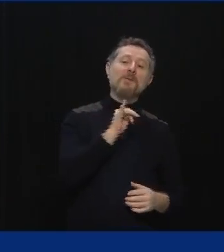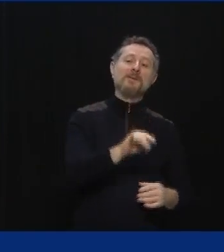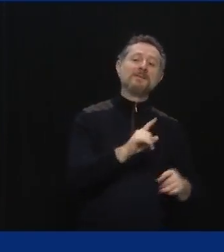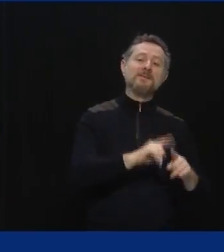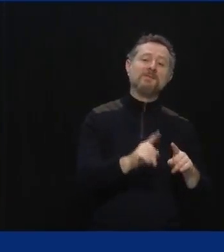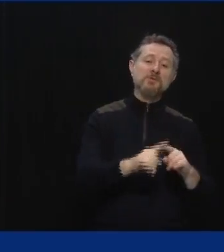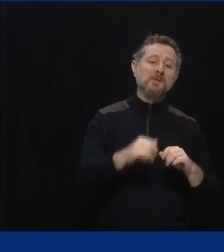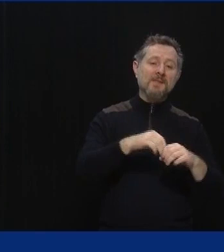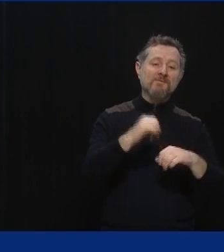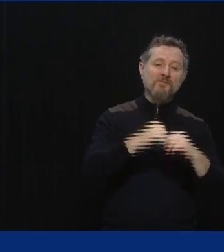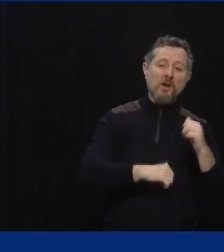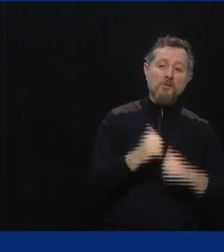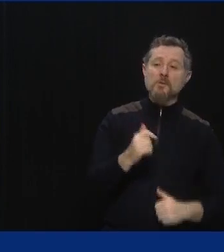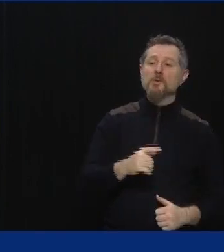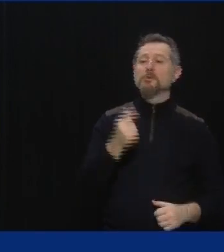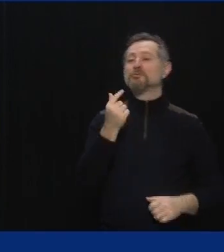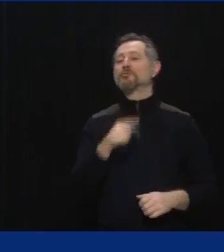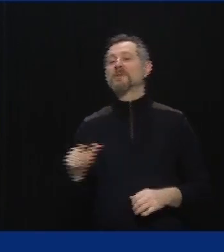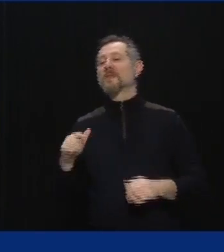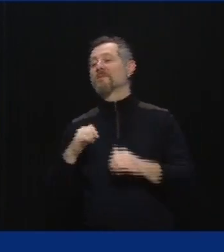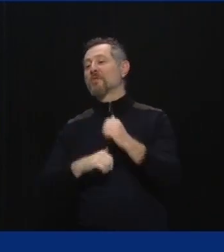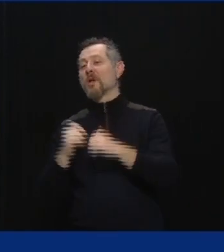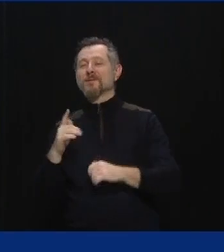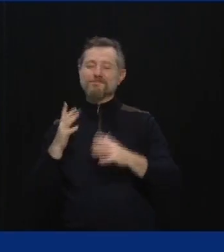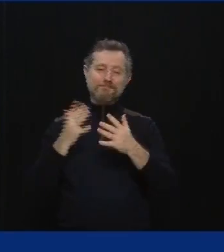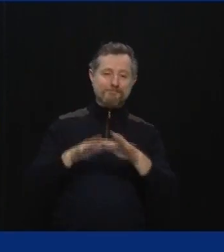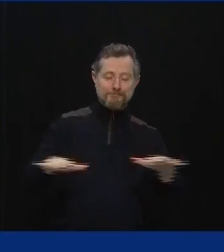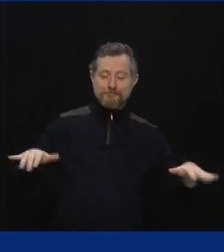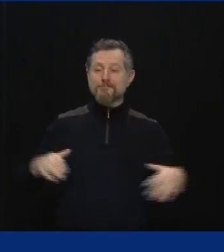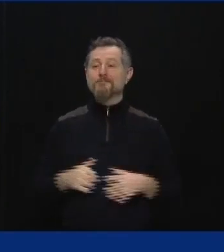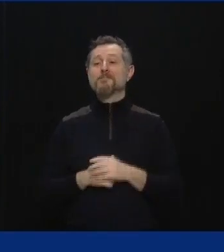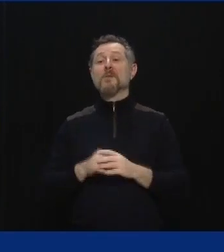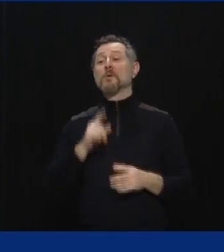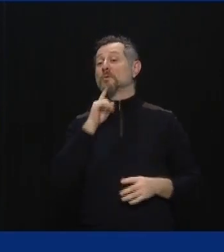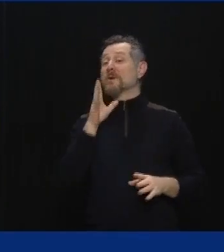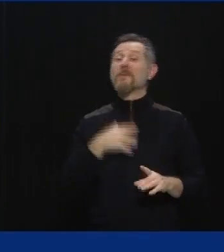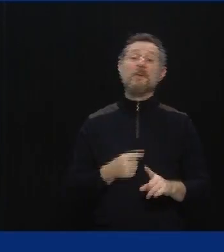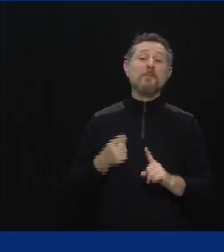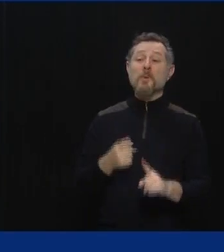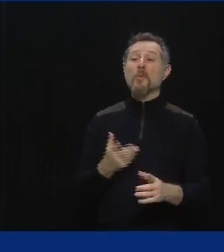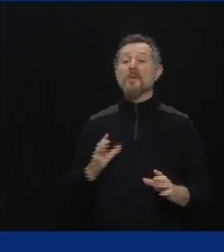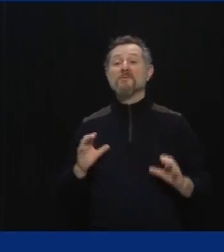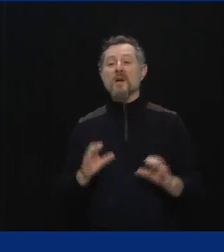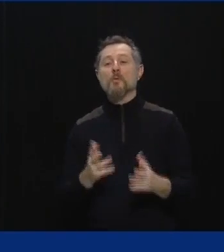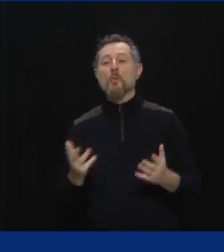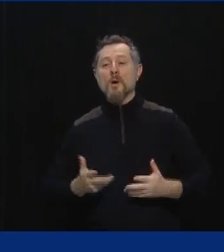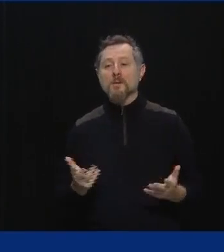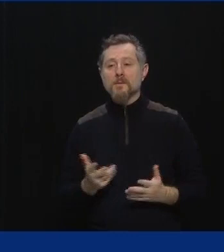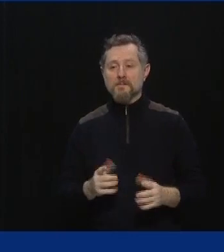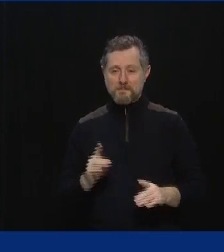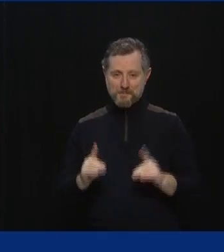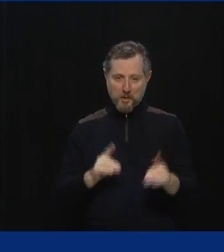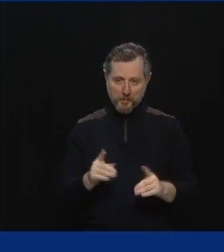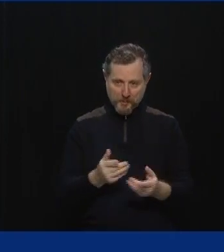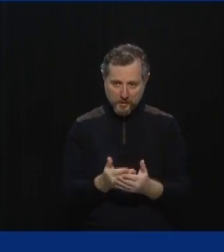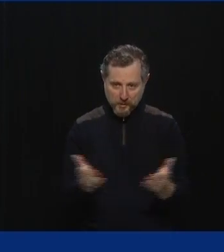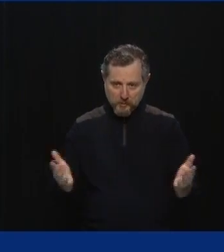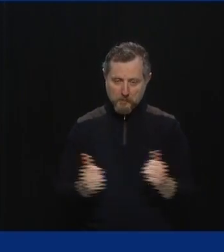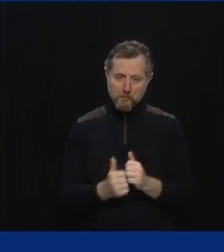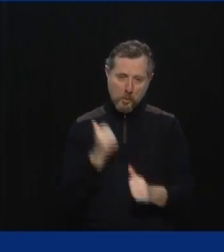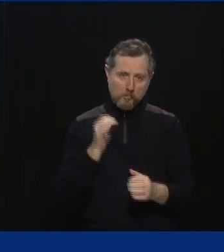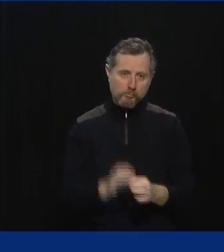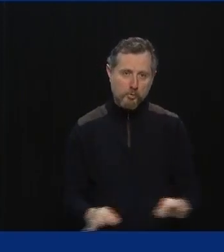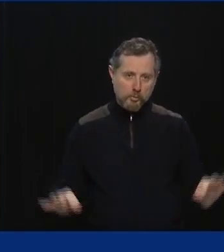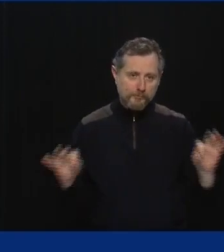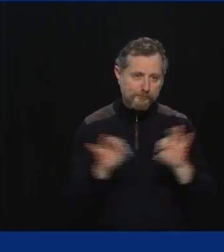into green infrastructure, but it's really about investments in human capital that are the most important. When we